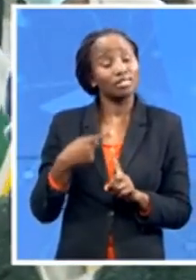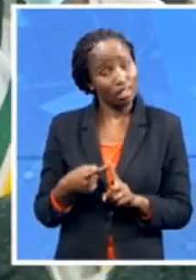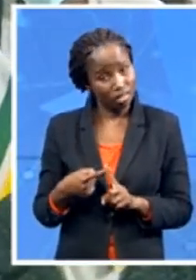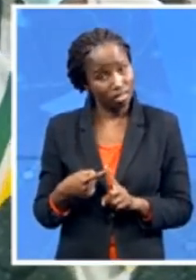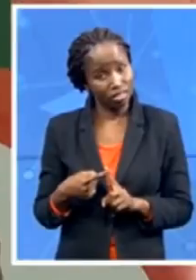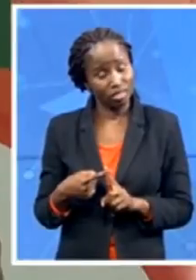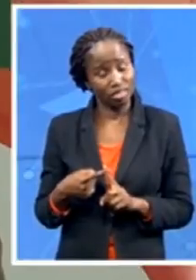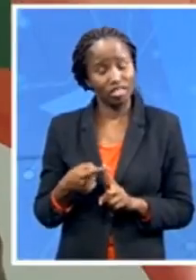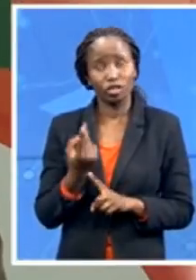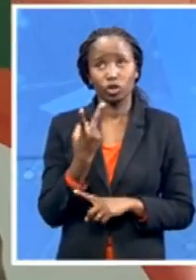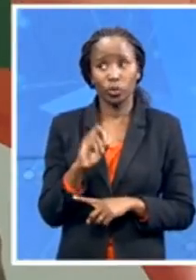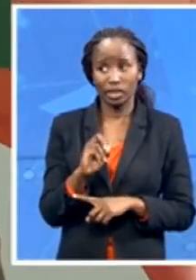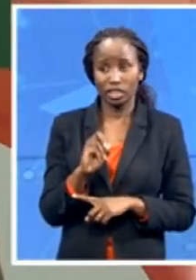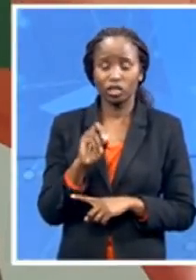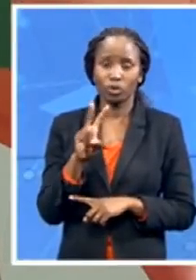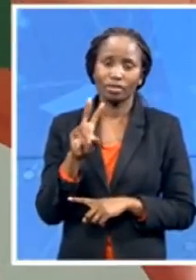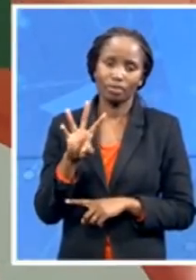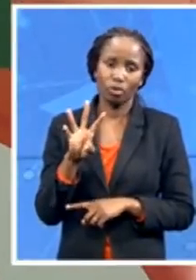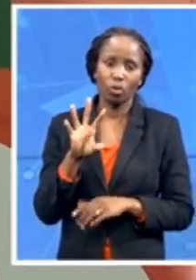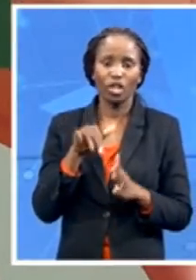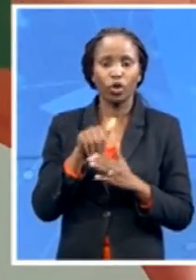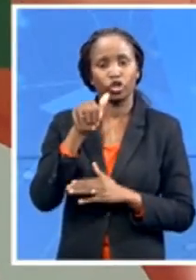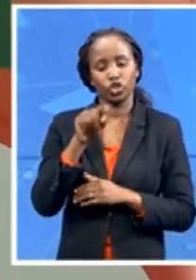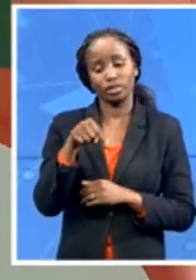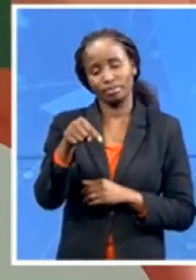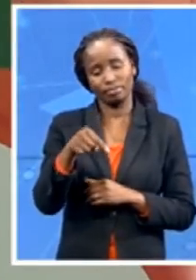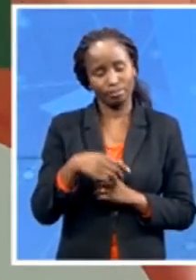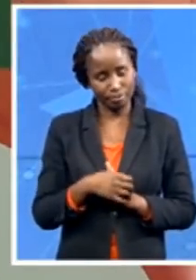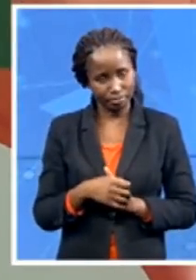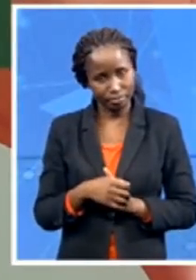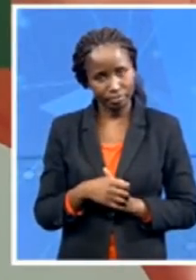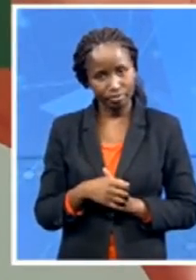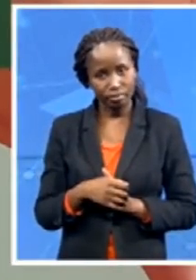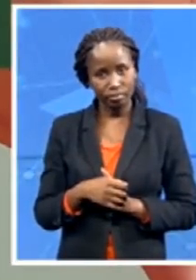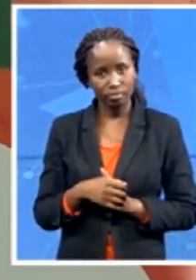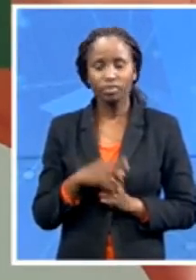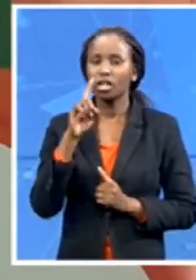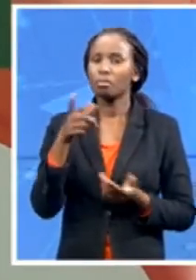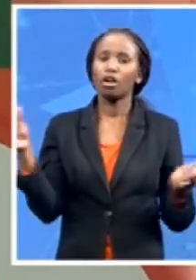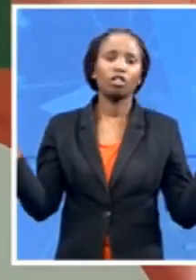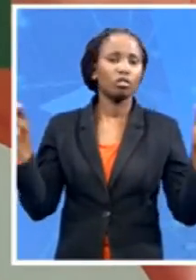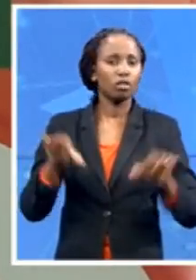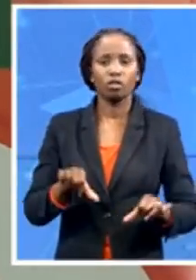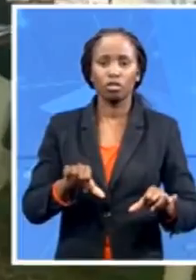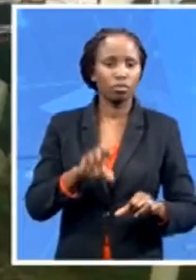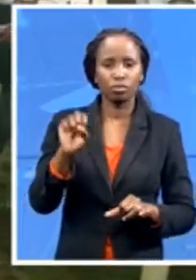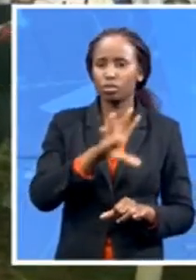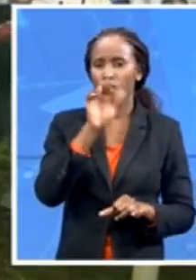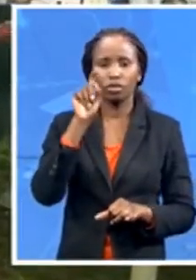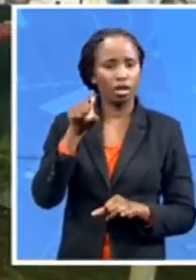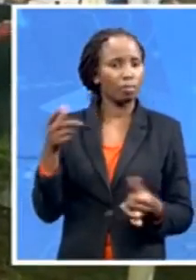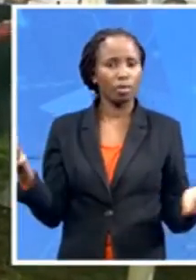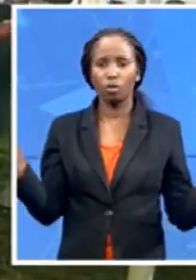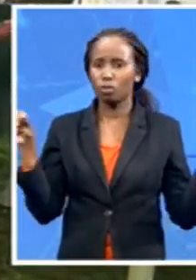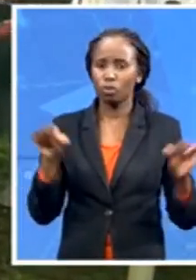2024 elections. Mabuye umZantsi Afrika wethu esiwuthandayo emaseleni. Mabuye.